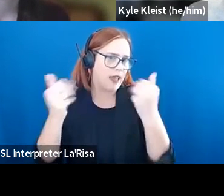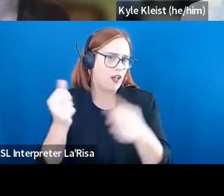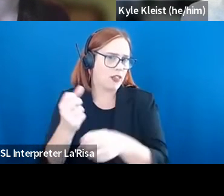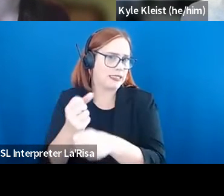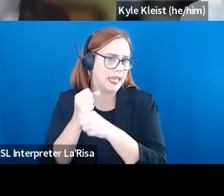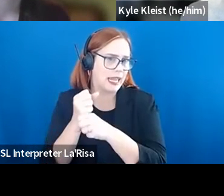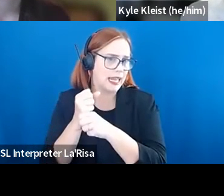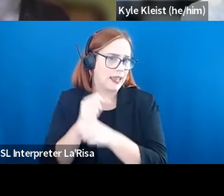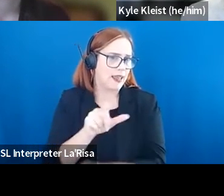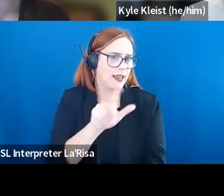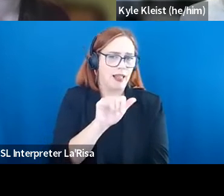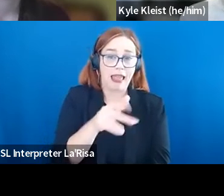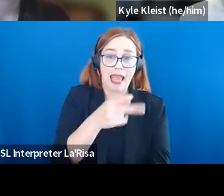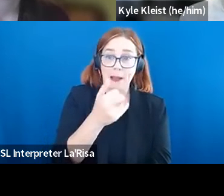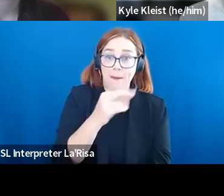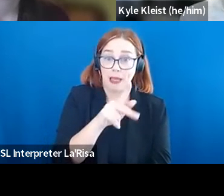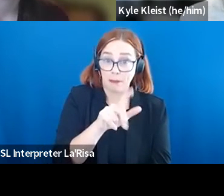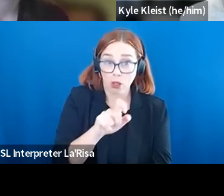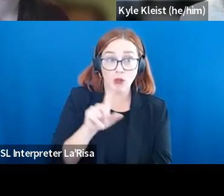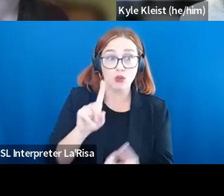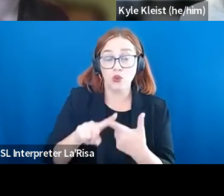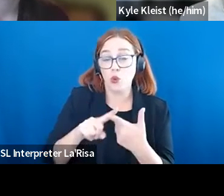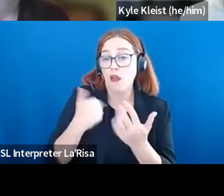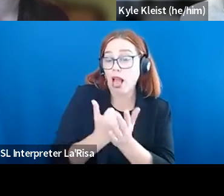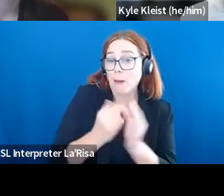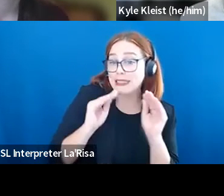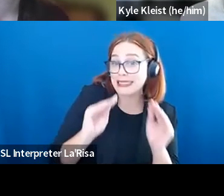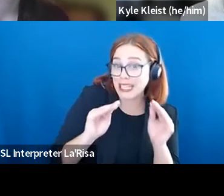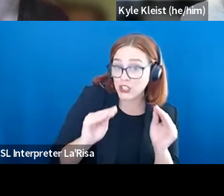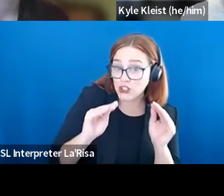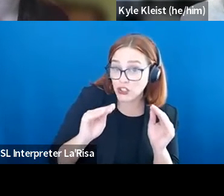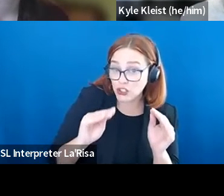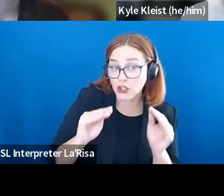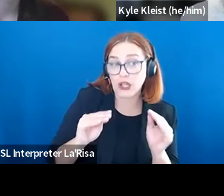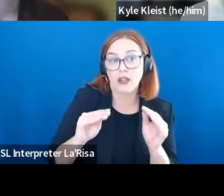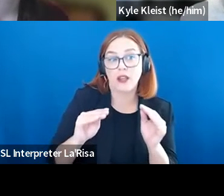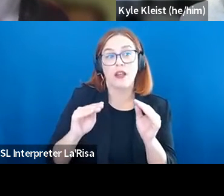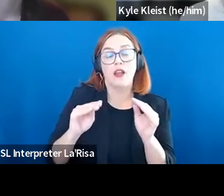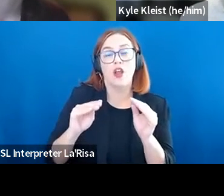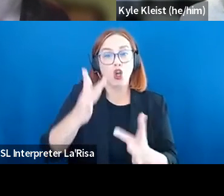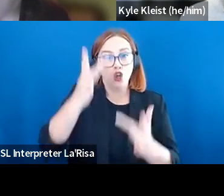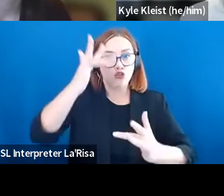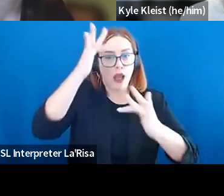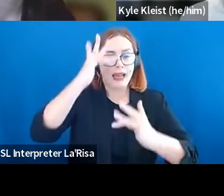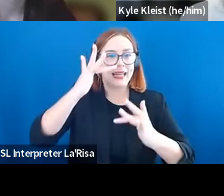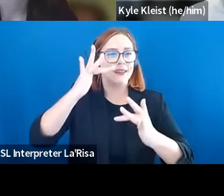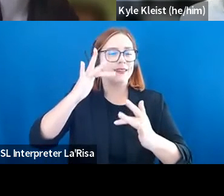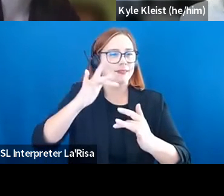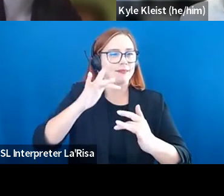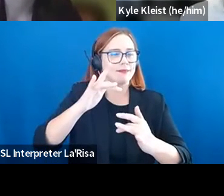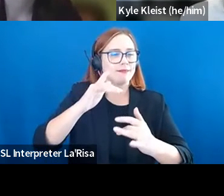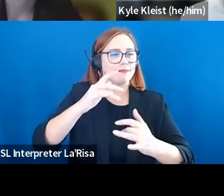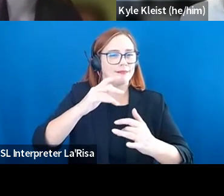chronic disease self-management classes with diabetes and everything. It's a well-known program that's been developed